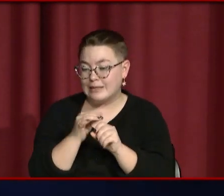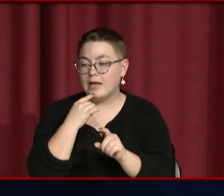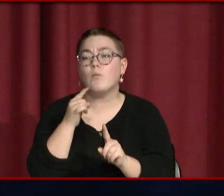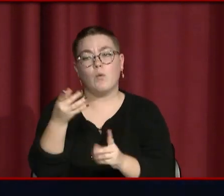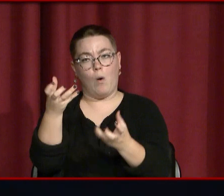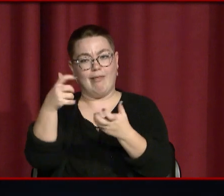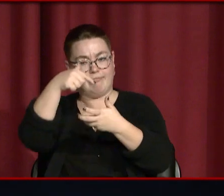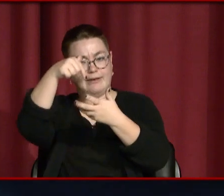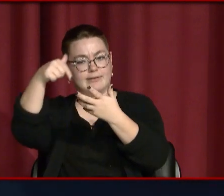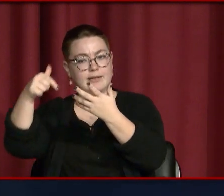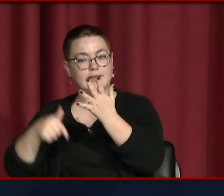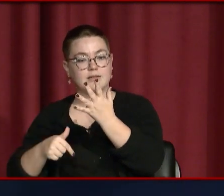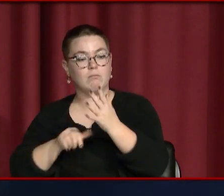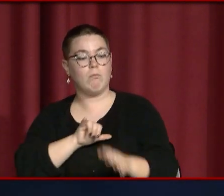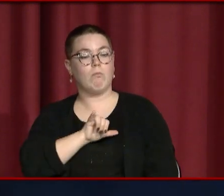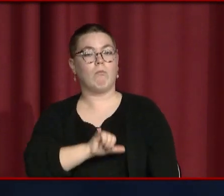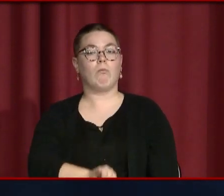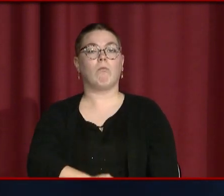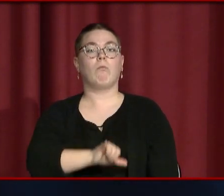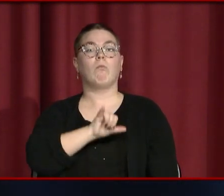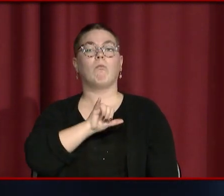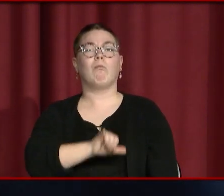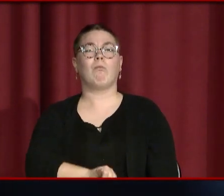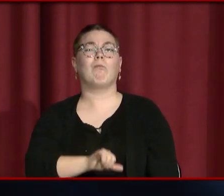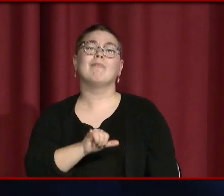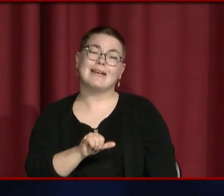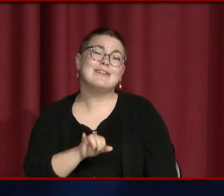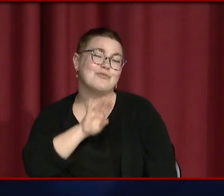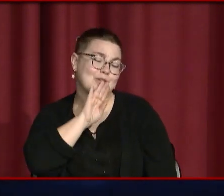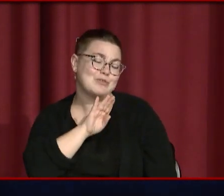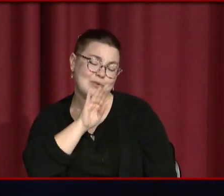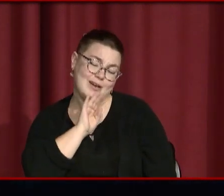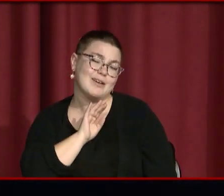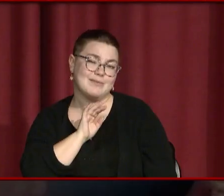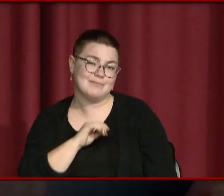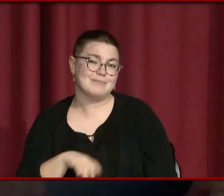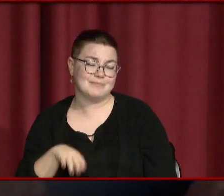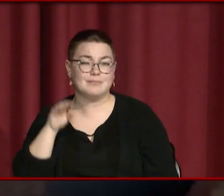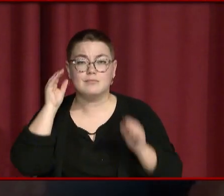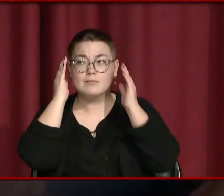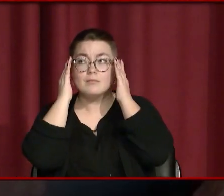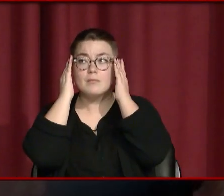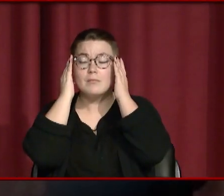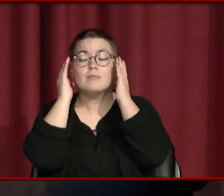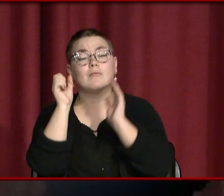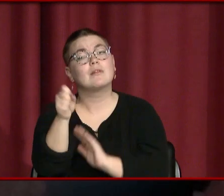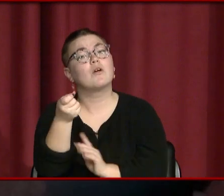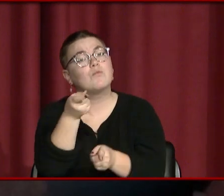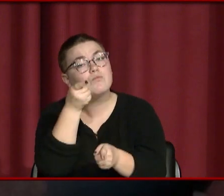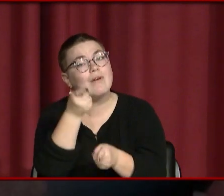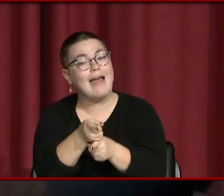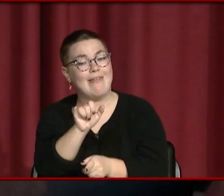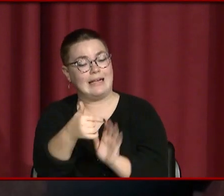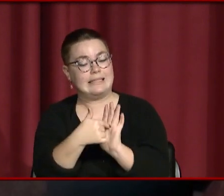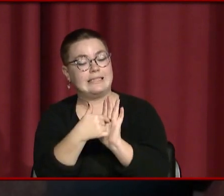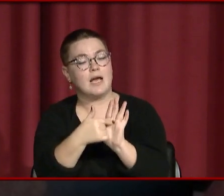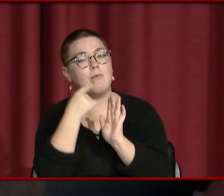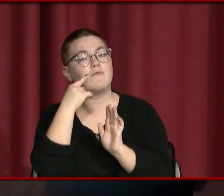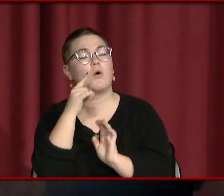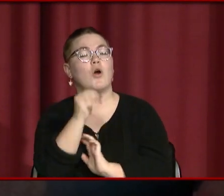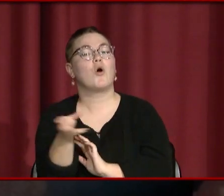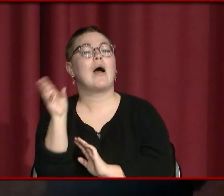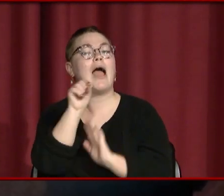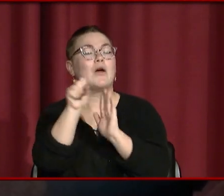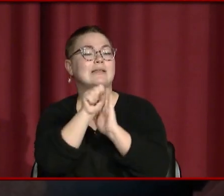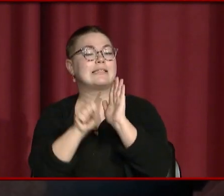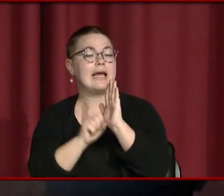So it is, I think, at times a bit frustrating. Yeah, I mean, I'll just say this. That's an example of the Ohio State House being out